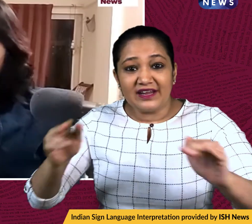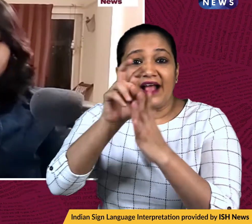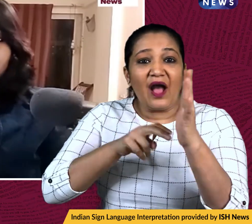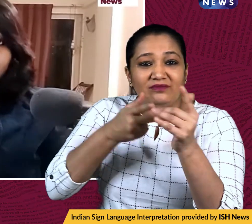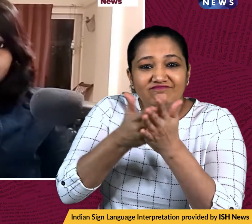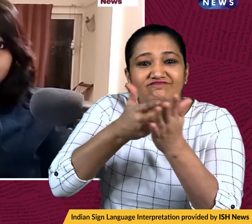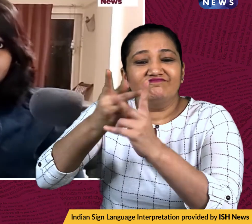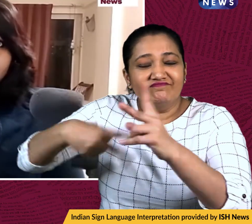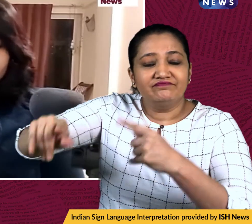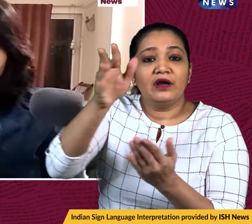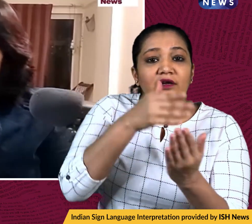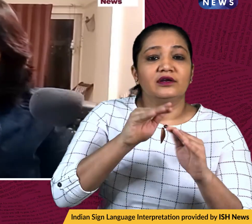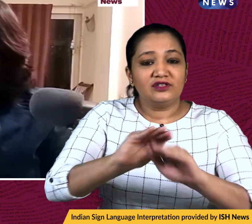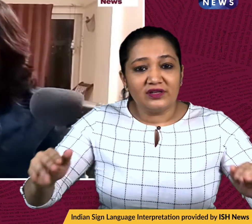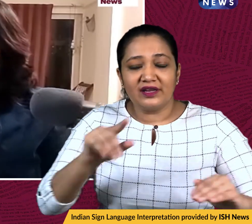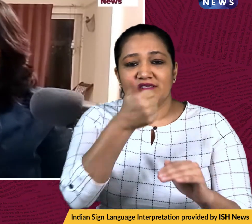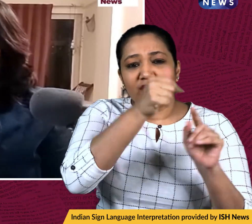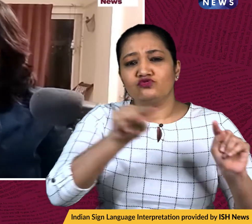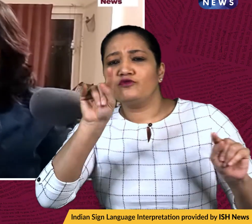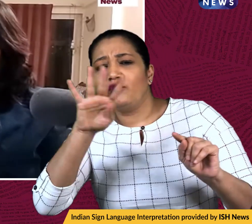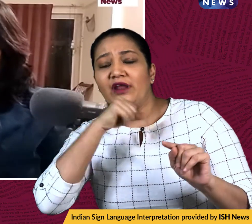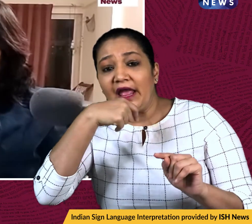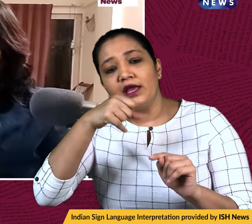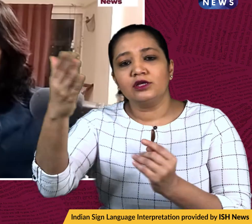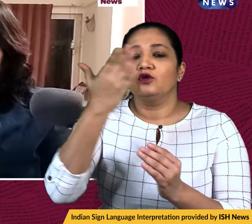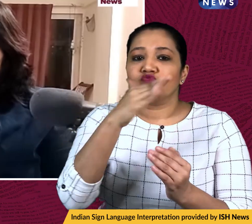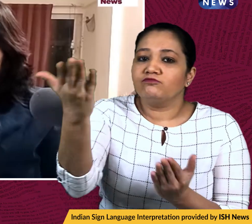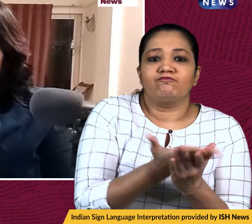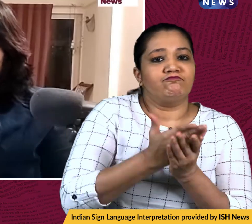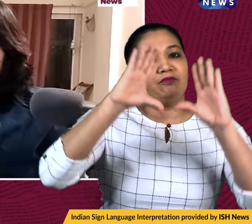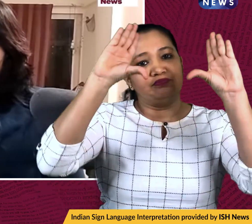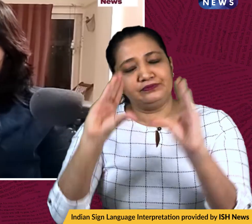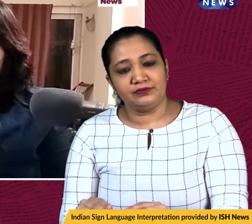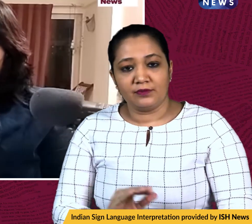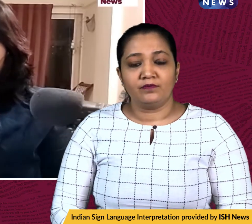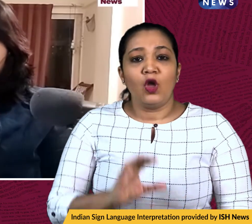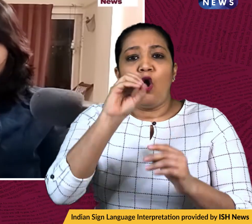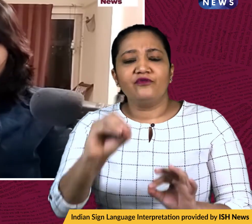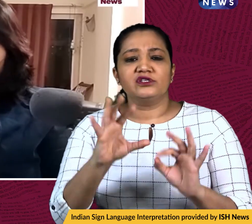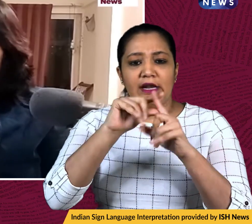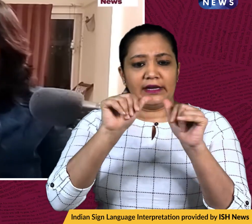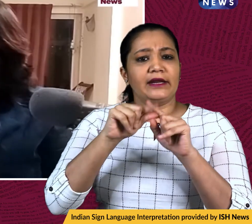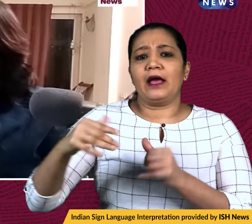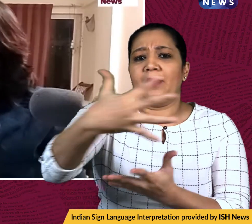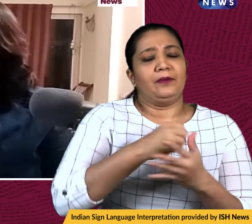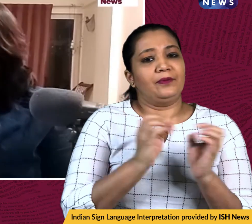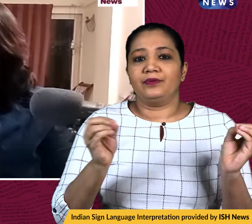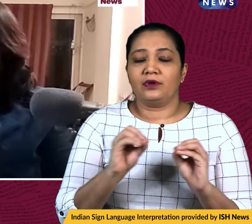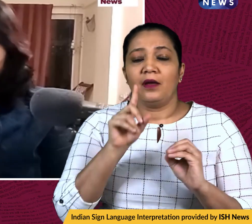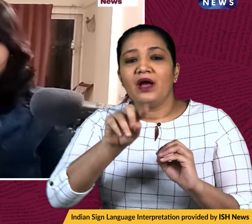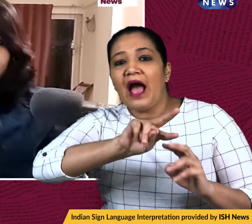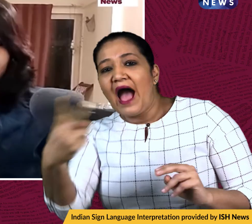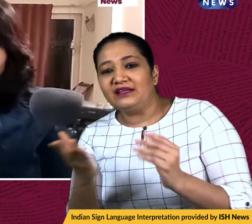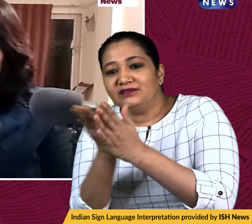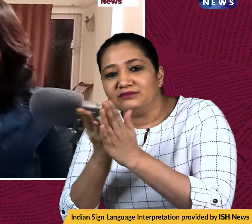group of 6 to 14 years in schools. Now, due to the limitation of non-availability of official data, the survey was based